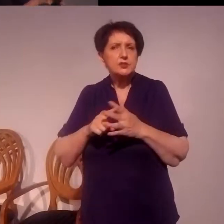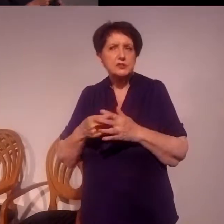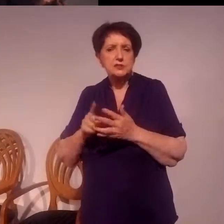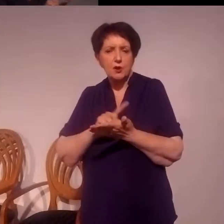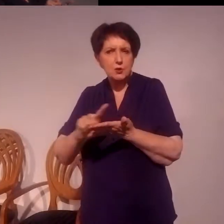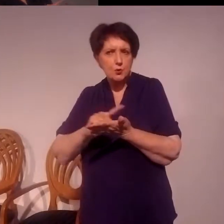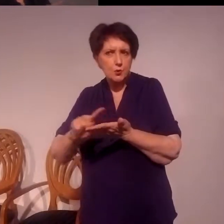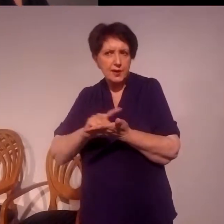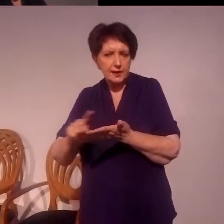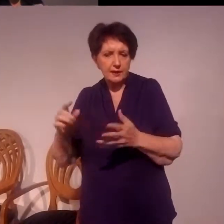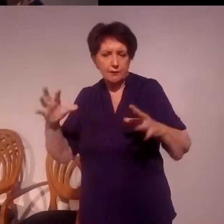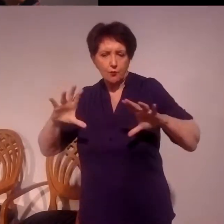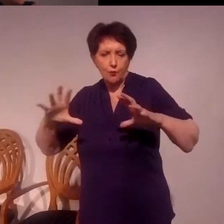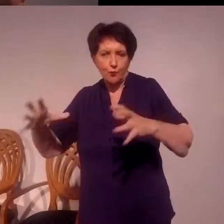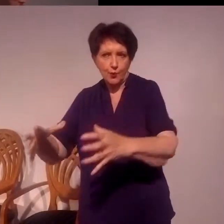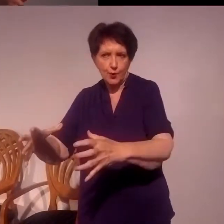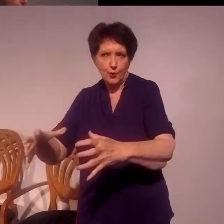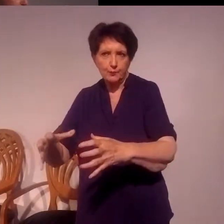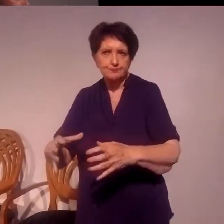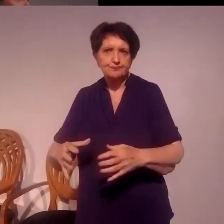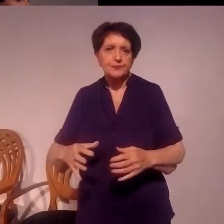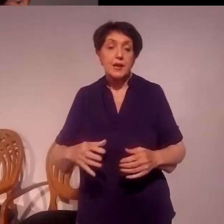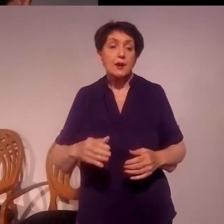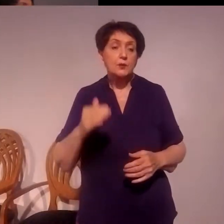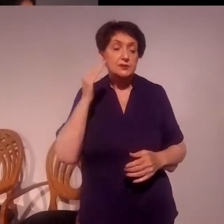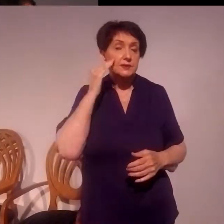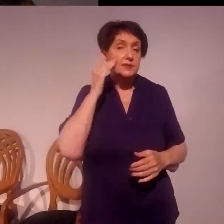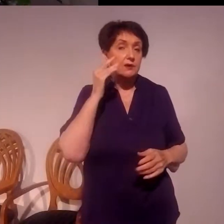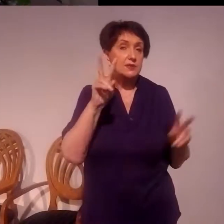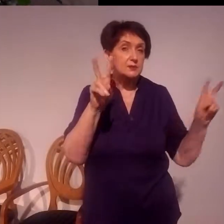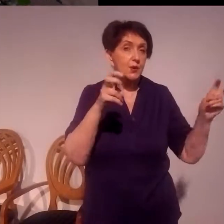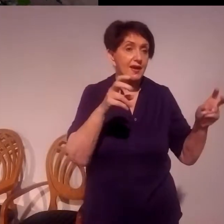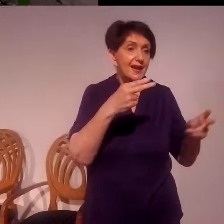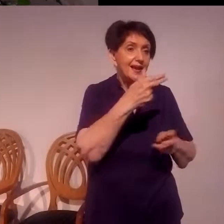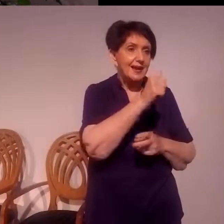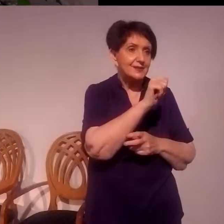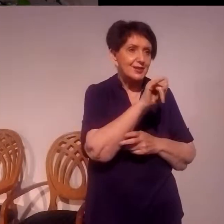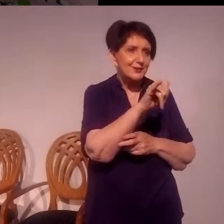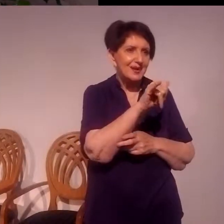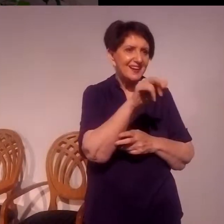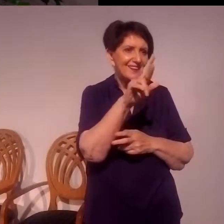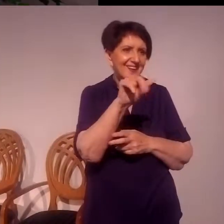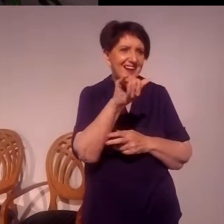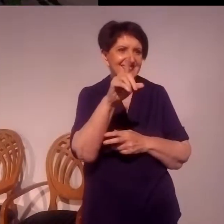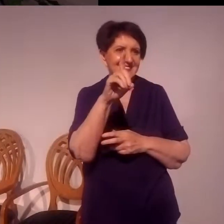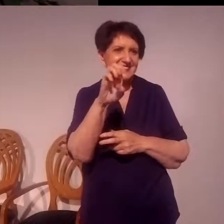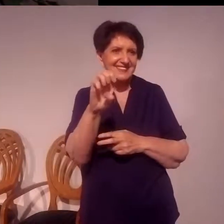began to become affectionately known as a hayride.